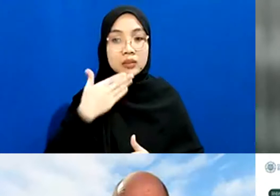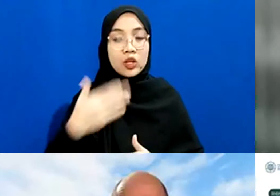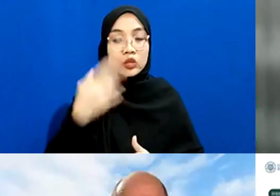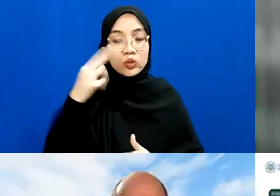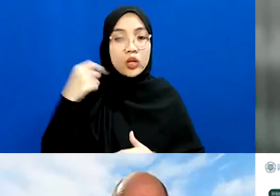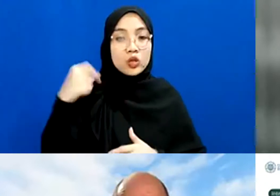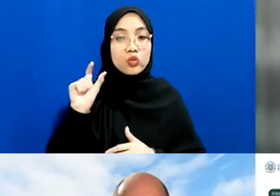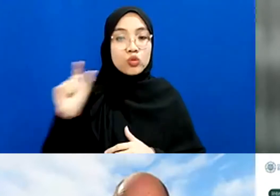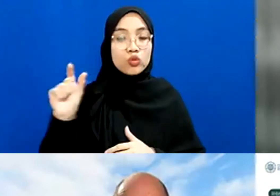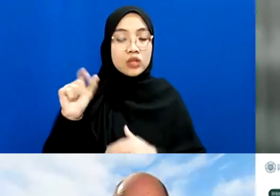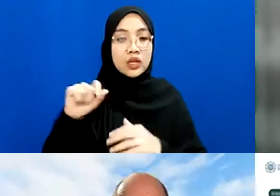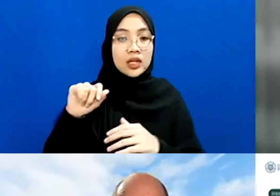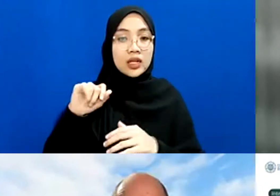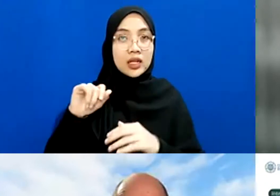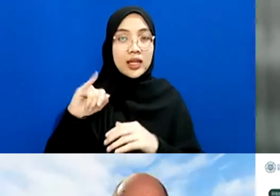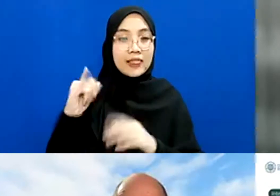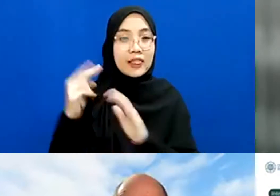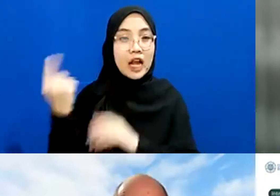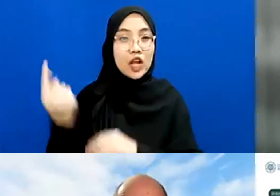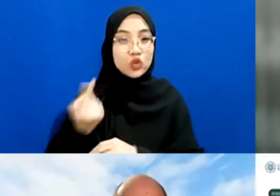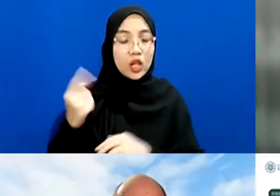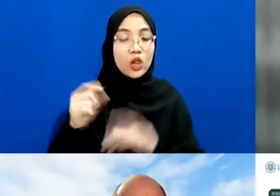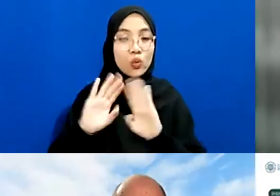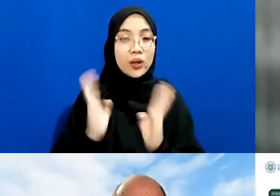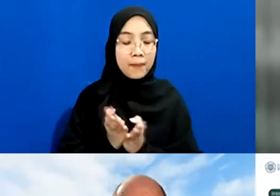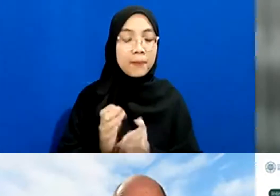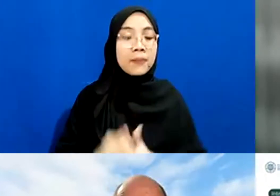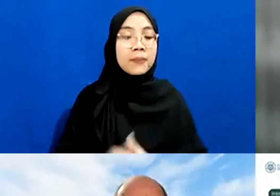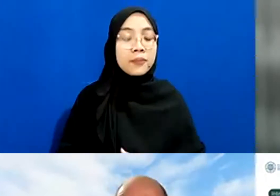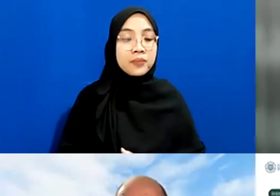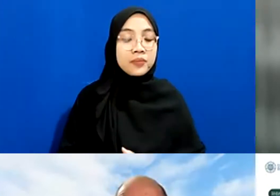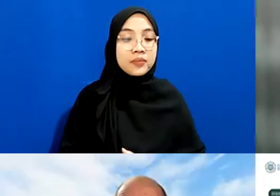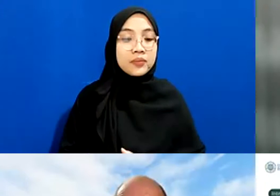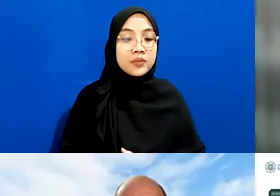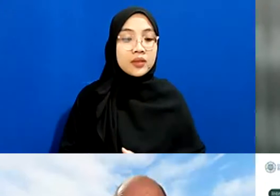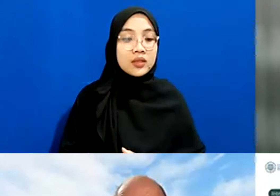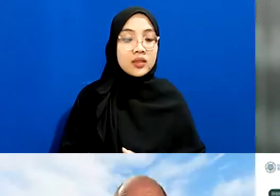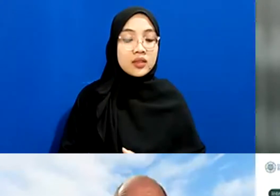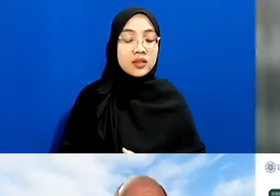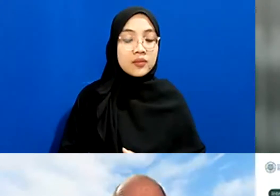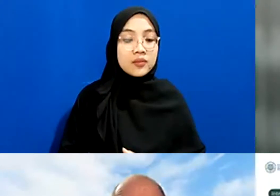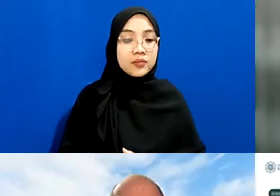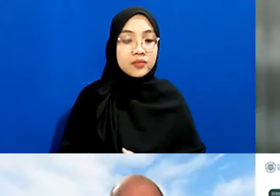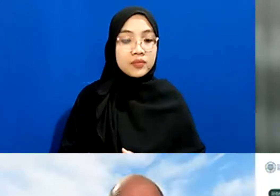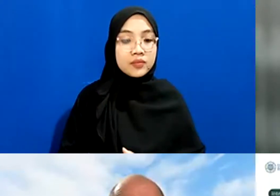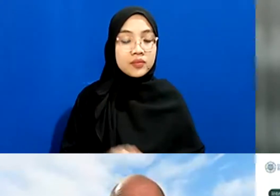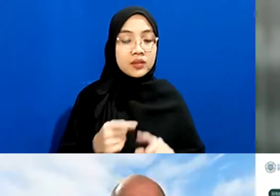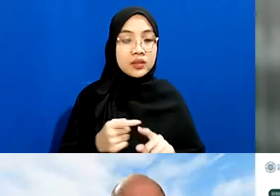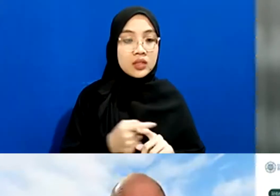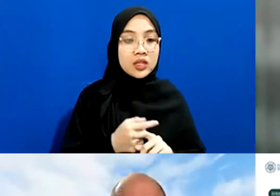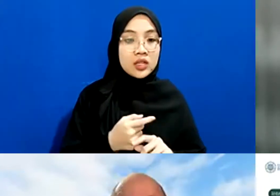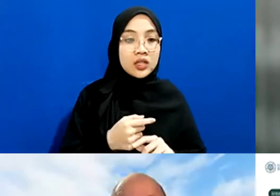and of course, the organizers, Center for Lifespan